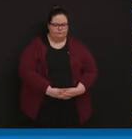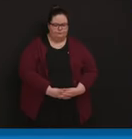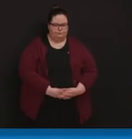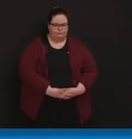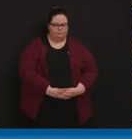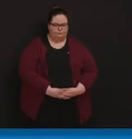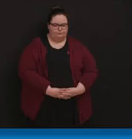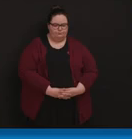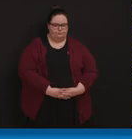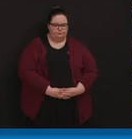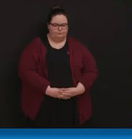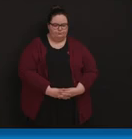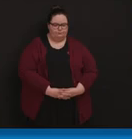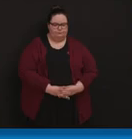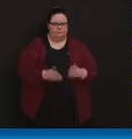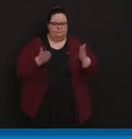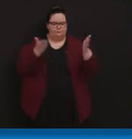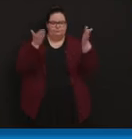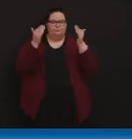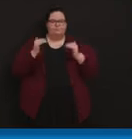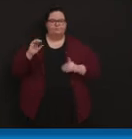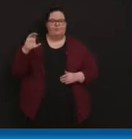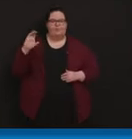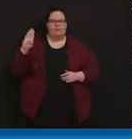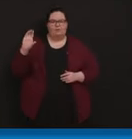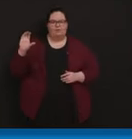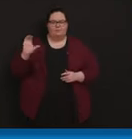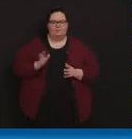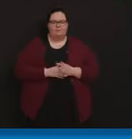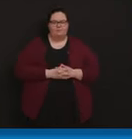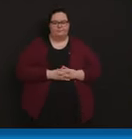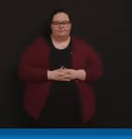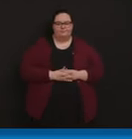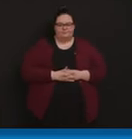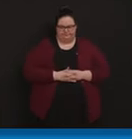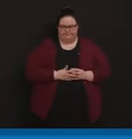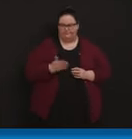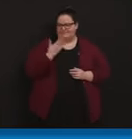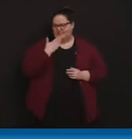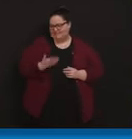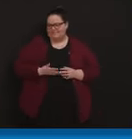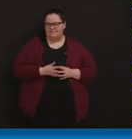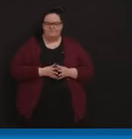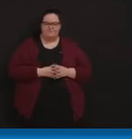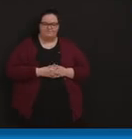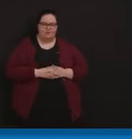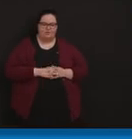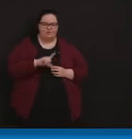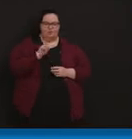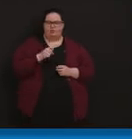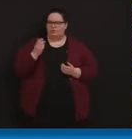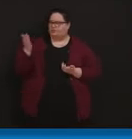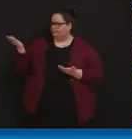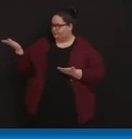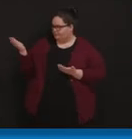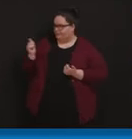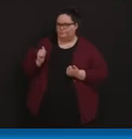States. Thank you, Mr. Rechnog. Mia Urquhart, CBC. Thank you, Bruce. My question is for Dr.